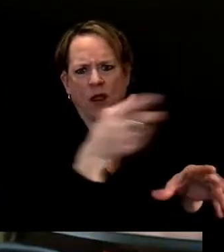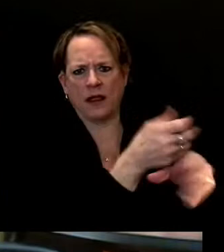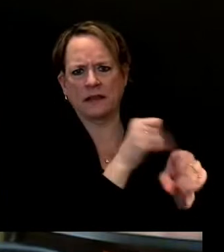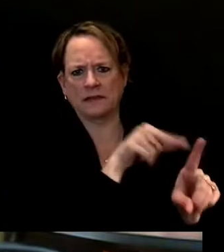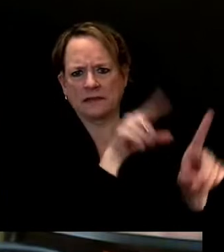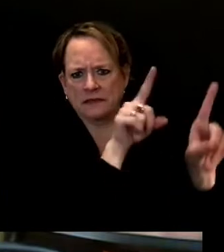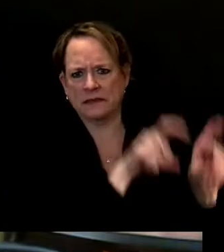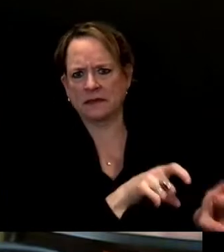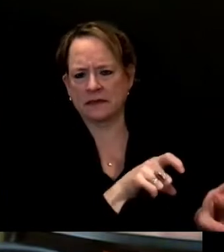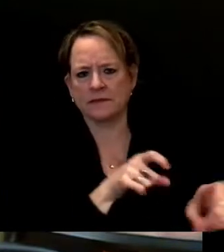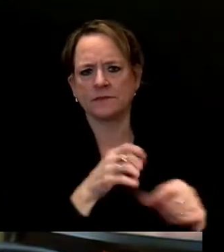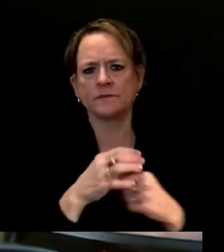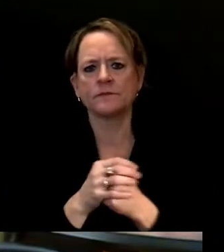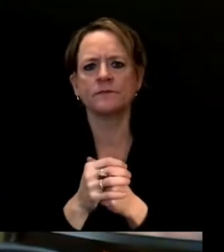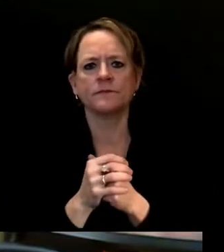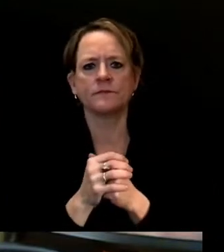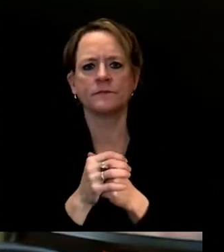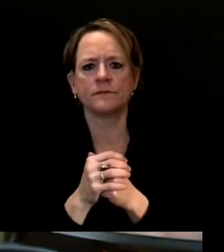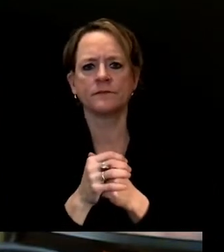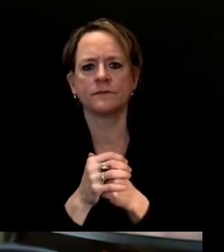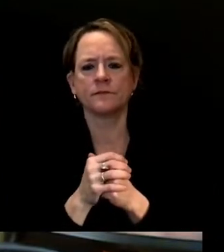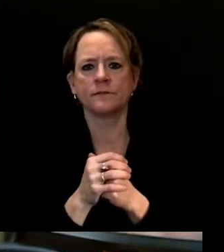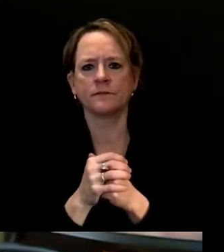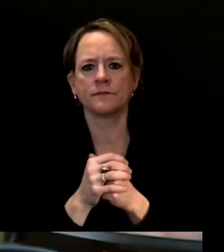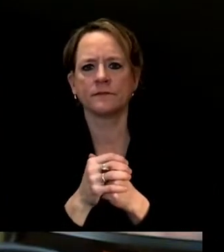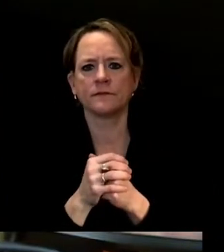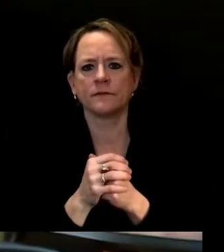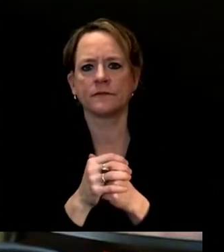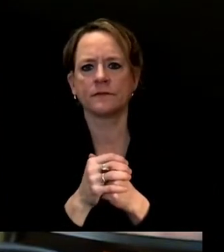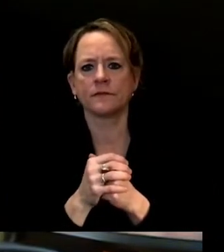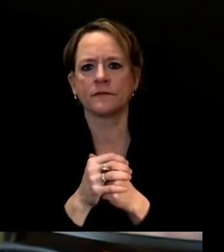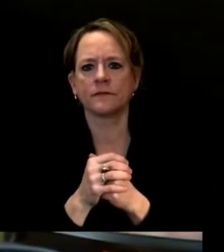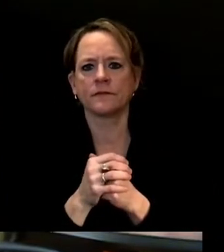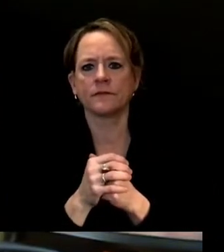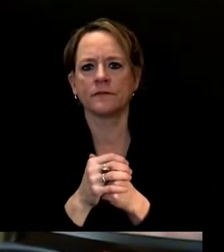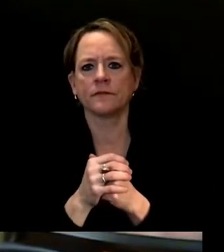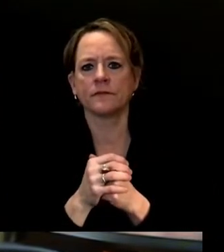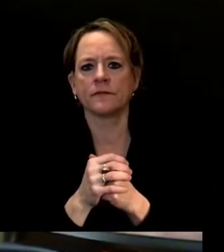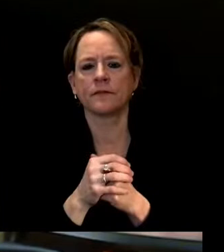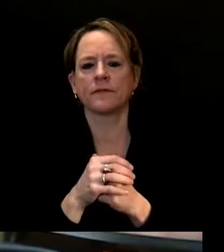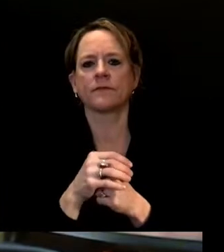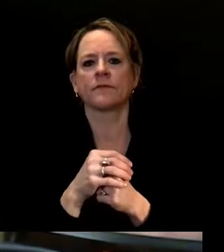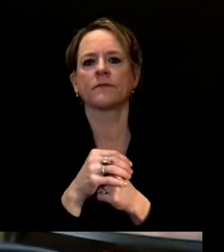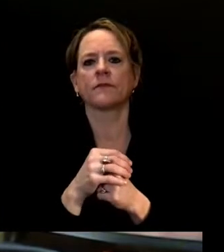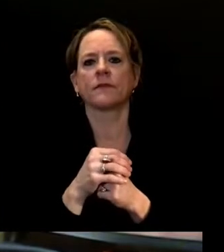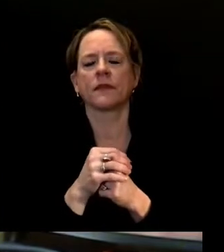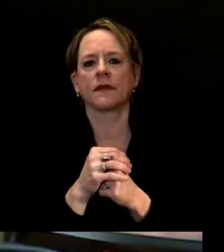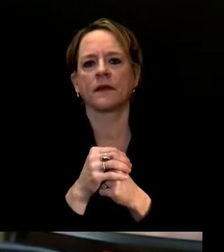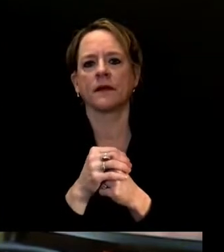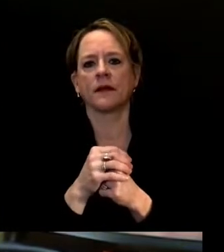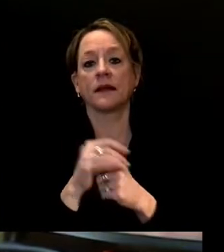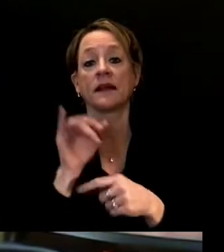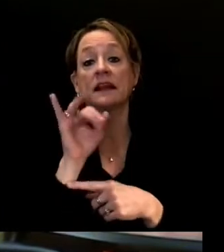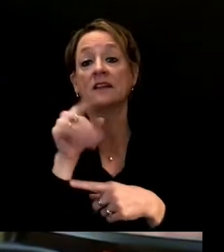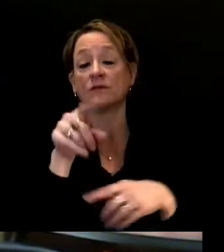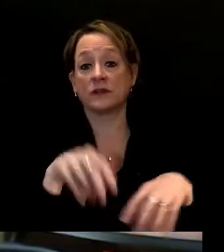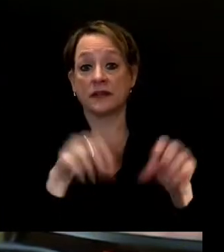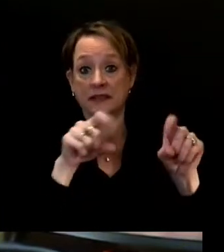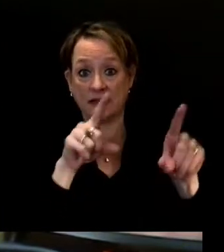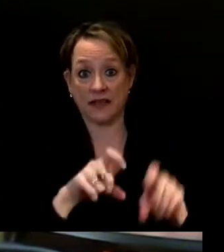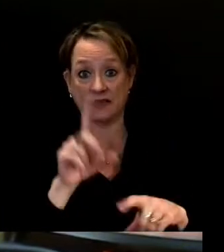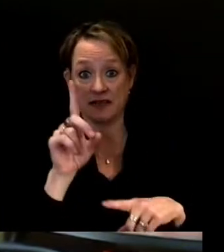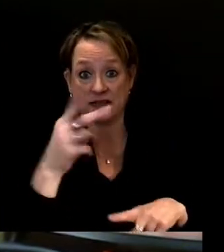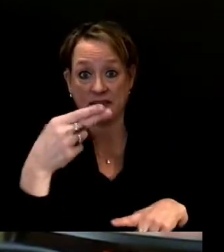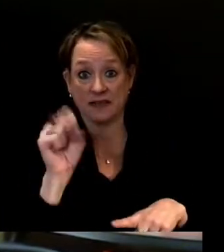testing sites, or if it was a DHS sponsored community testing site, there's a hotline number that the media team would be happy to